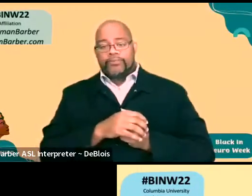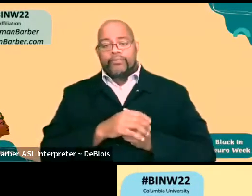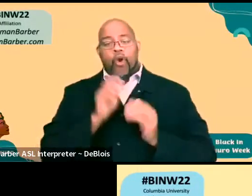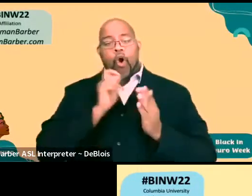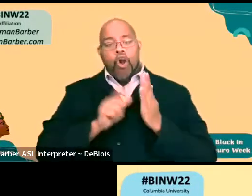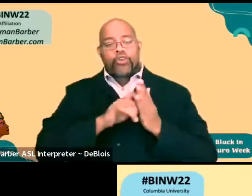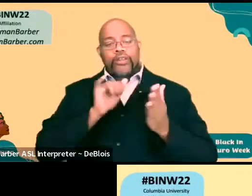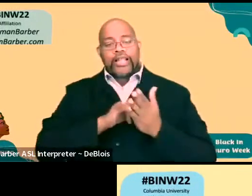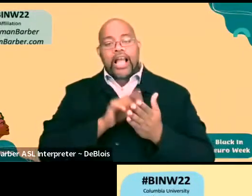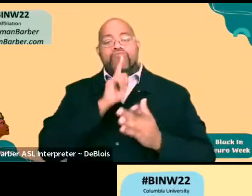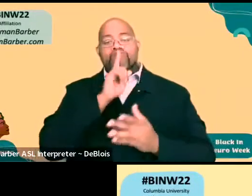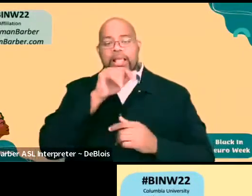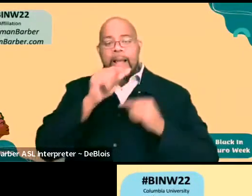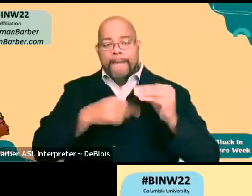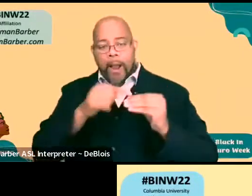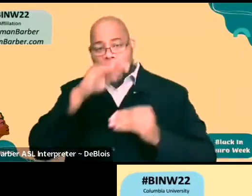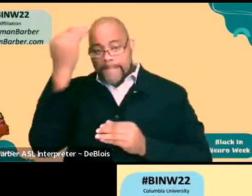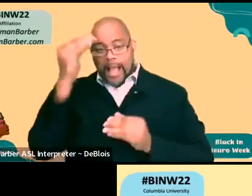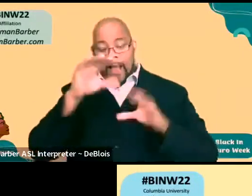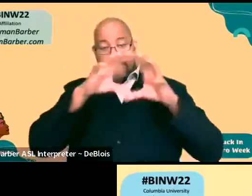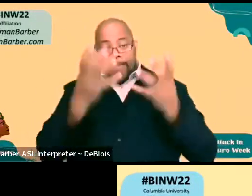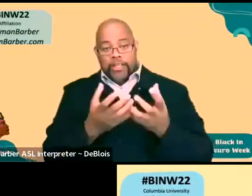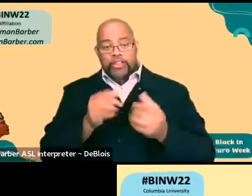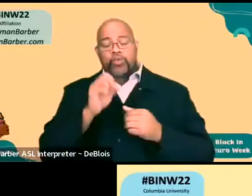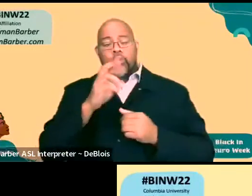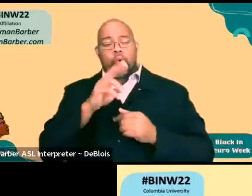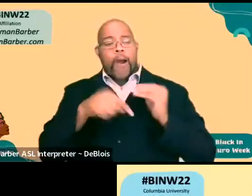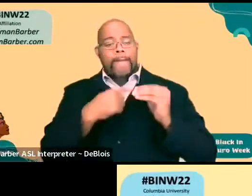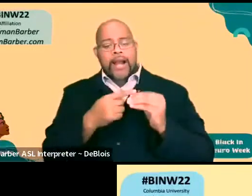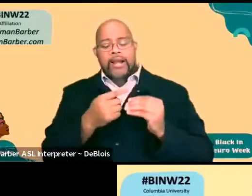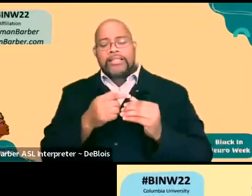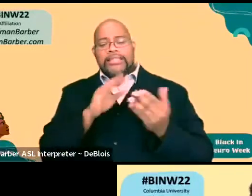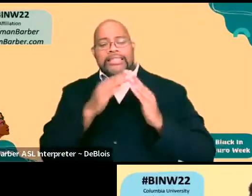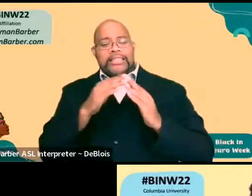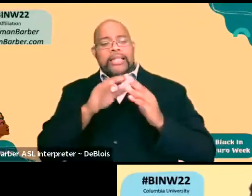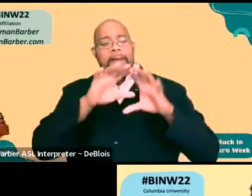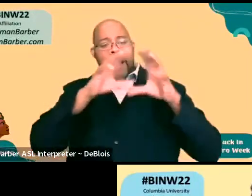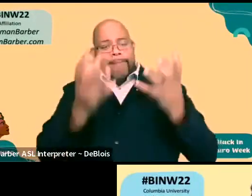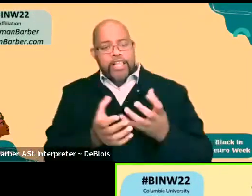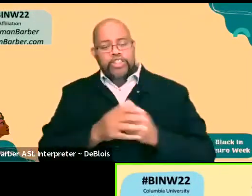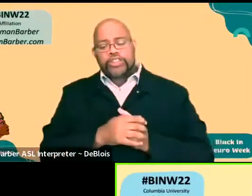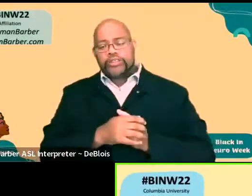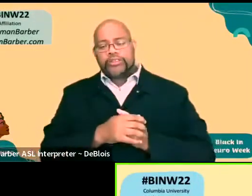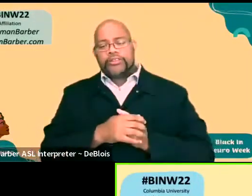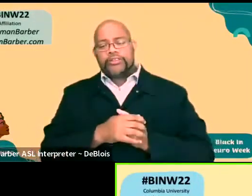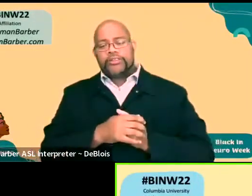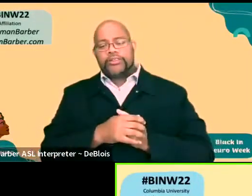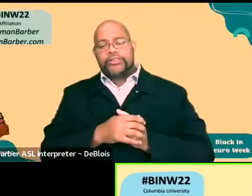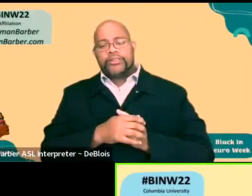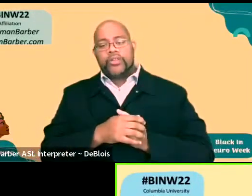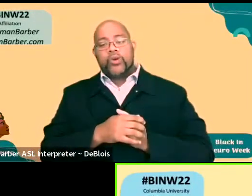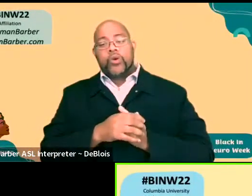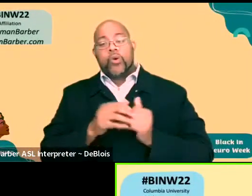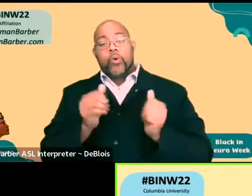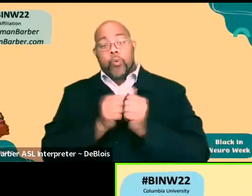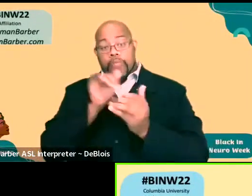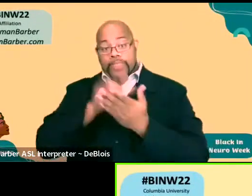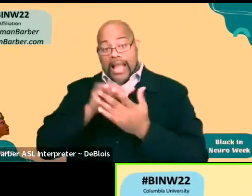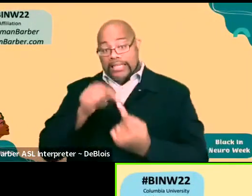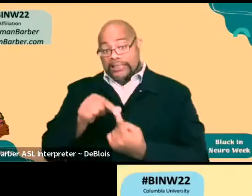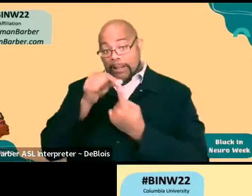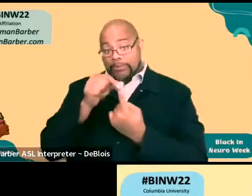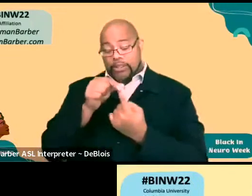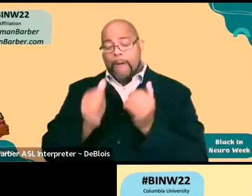articles that are really about Black populations or about city populations, with that